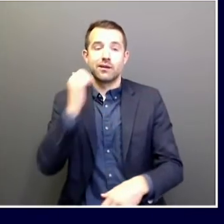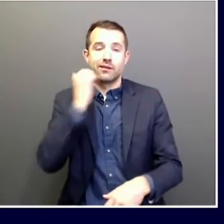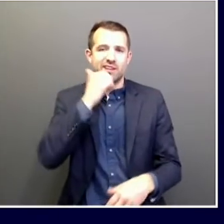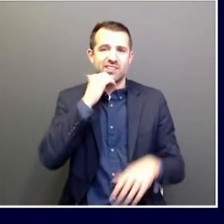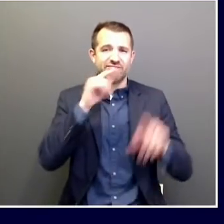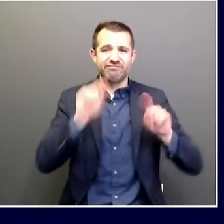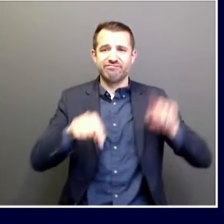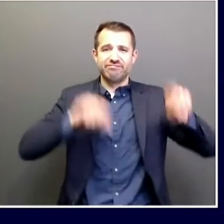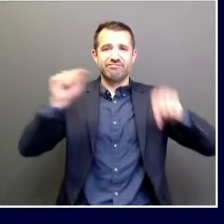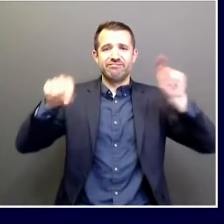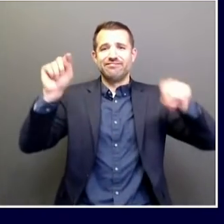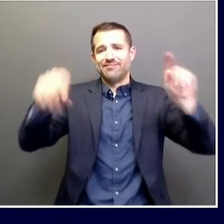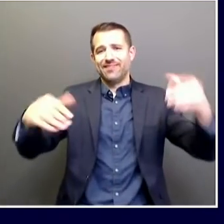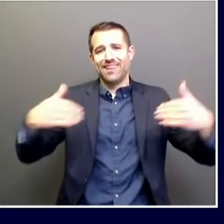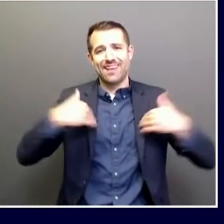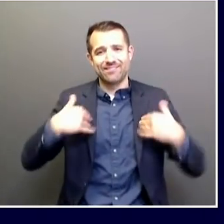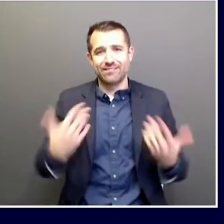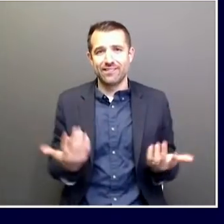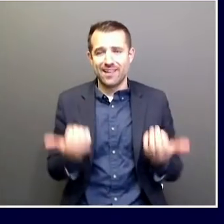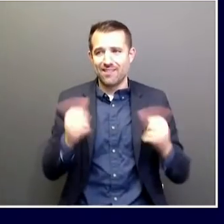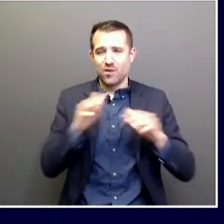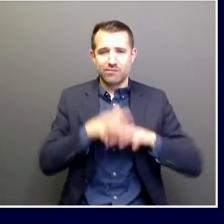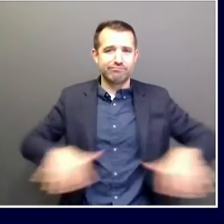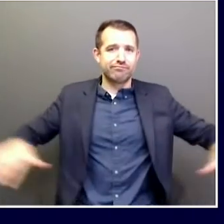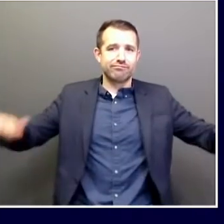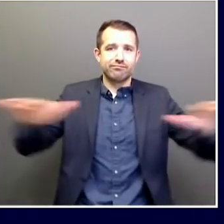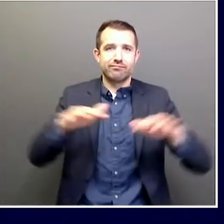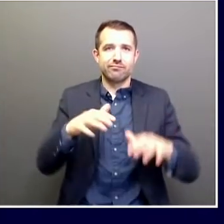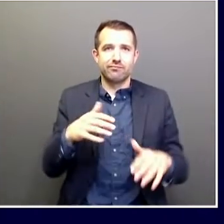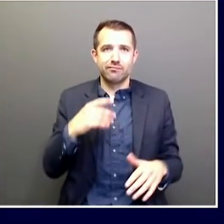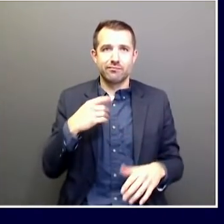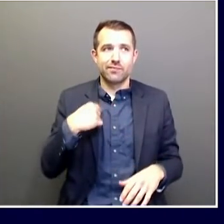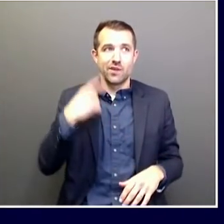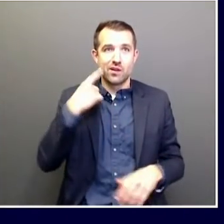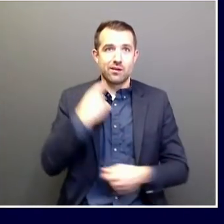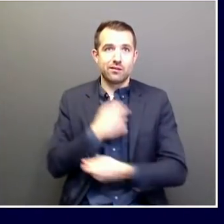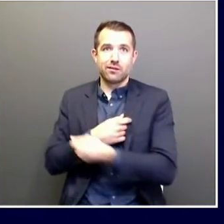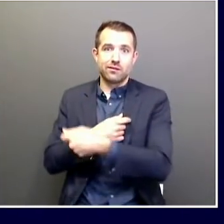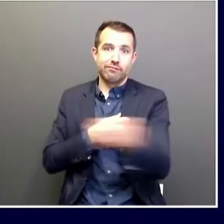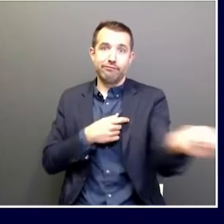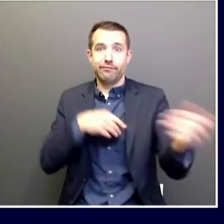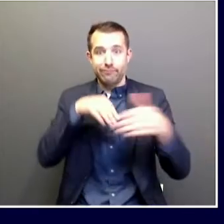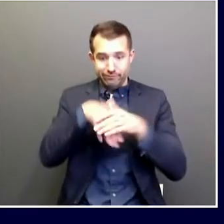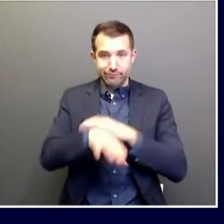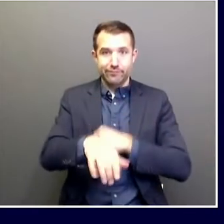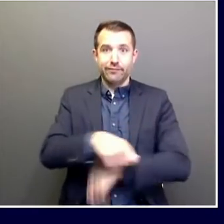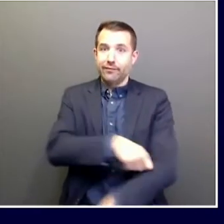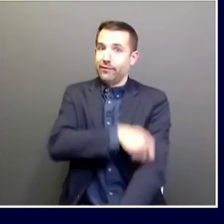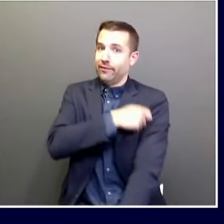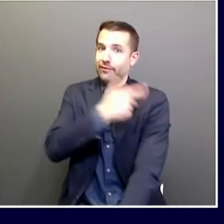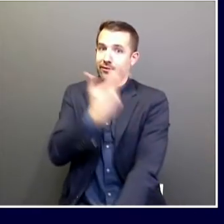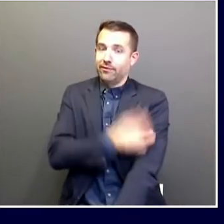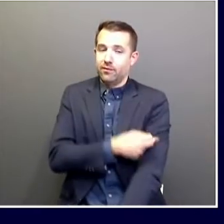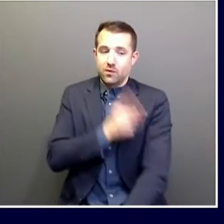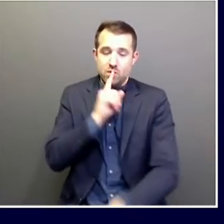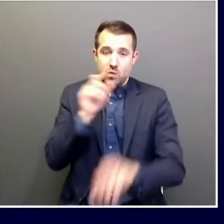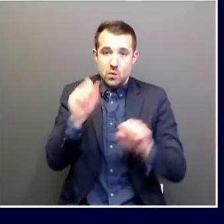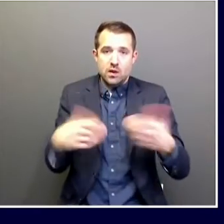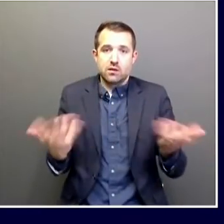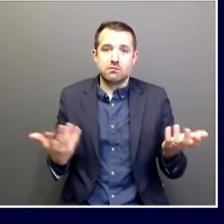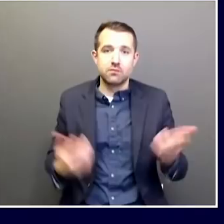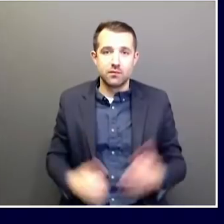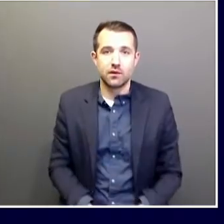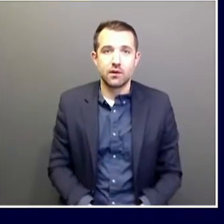going. I think as a result of that, we've seen fewer applications for pop-ups. But again, as we get into vaccinating kids